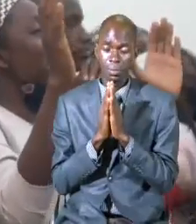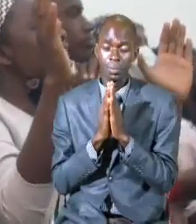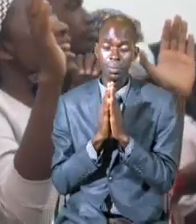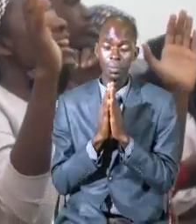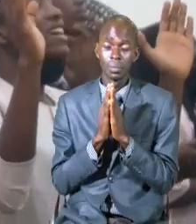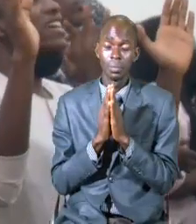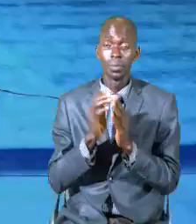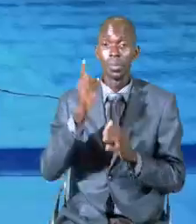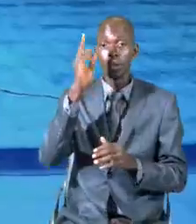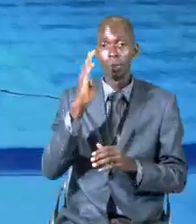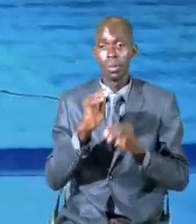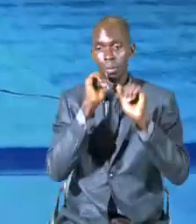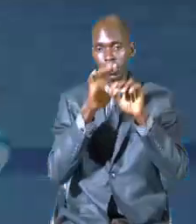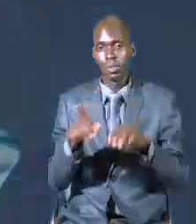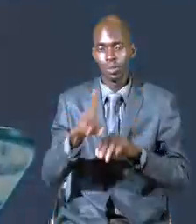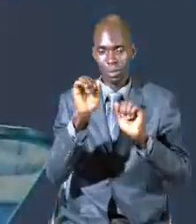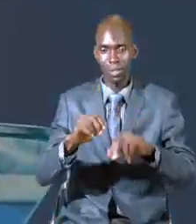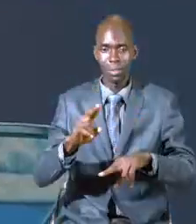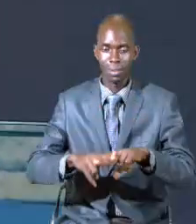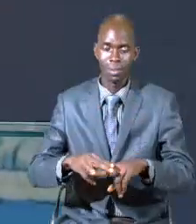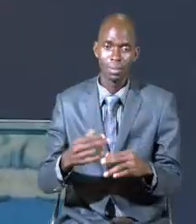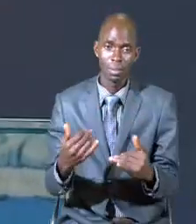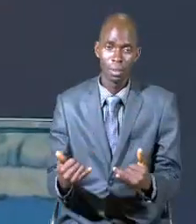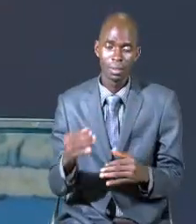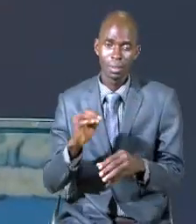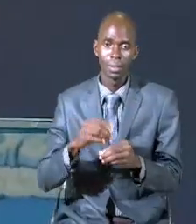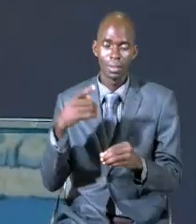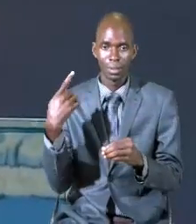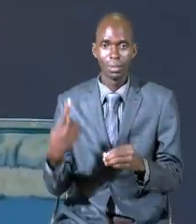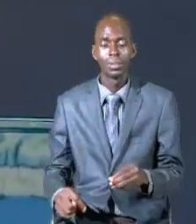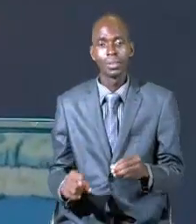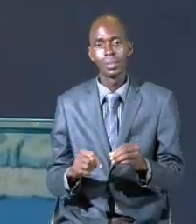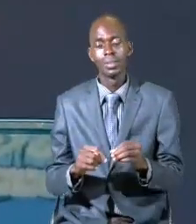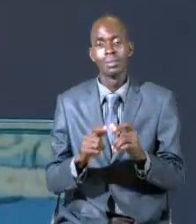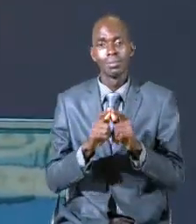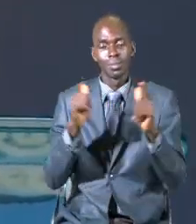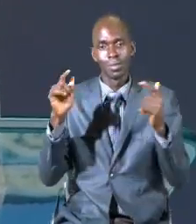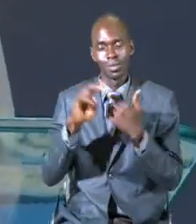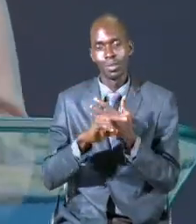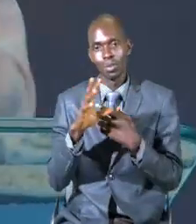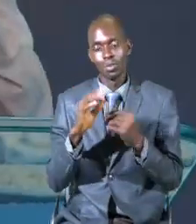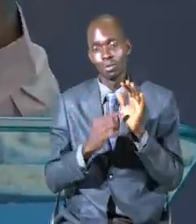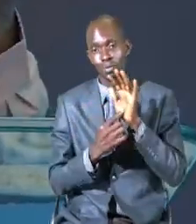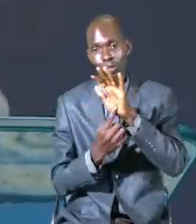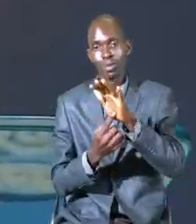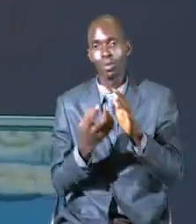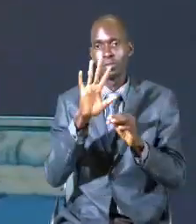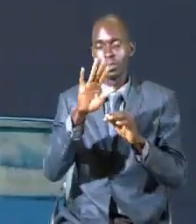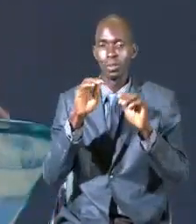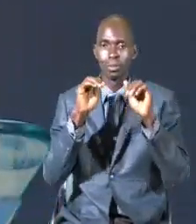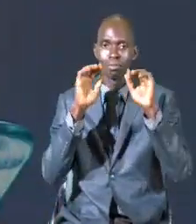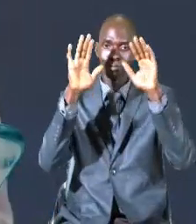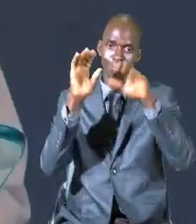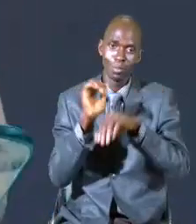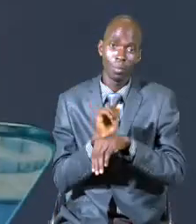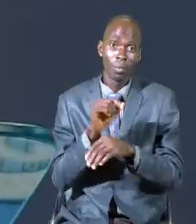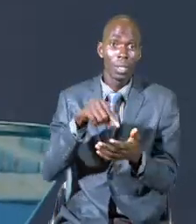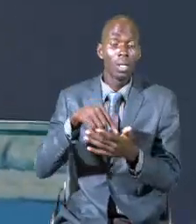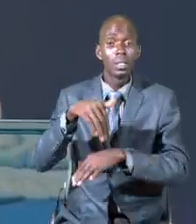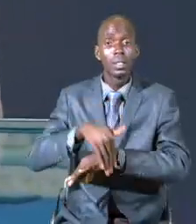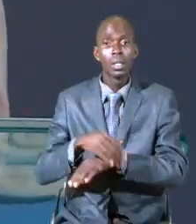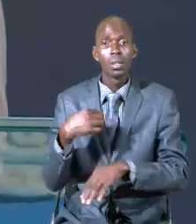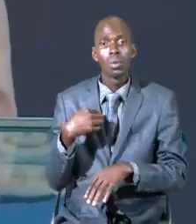God bless you. You can sit down in the manifestation of your miracle. Tonight, we come to